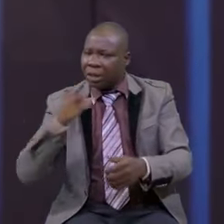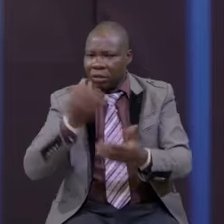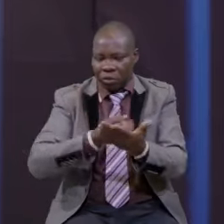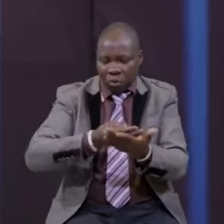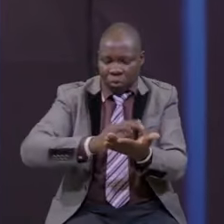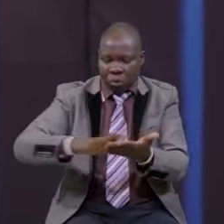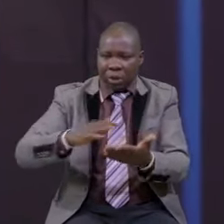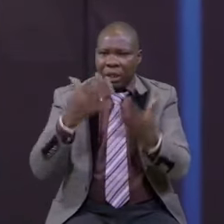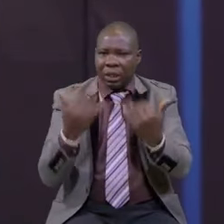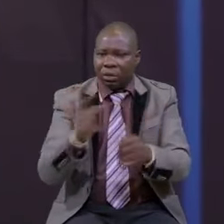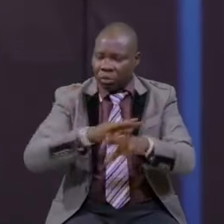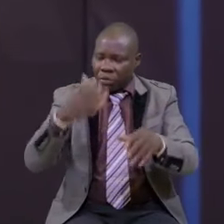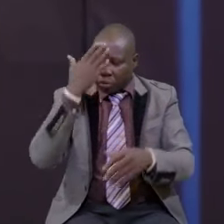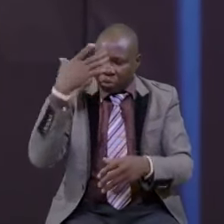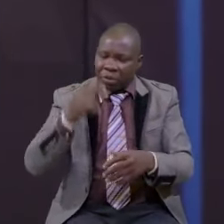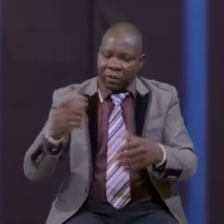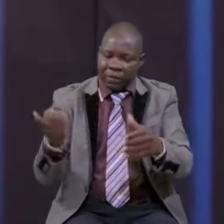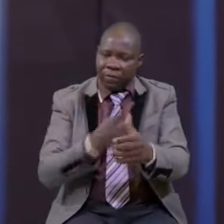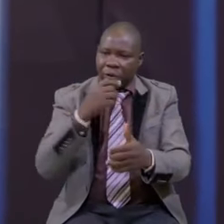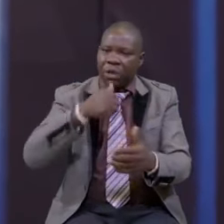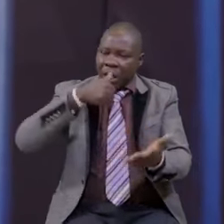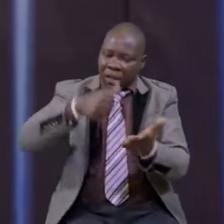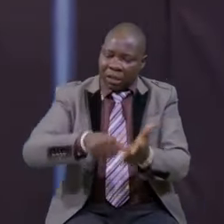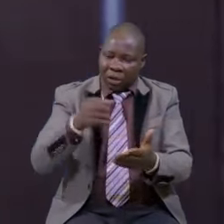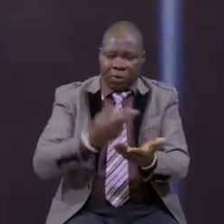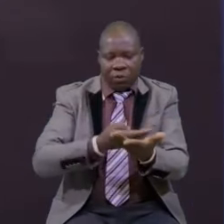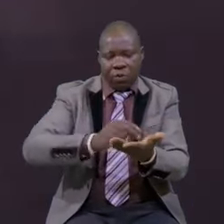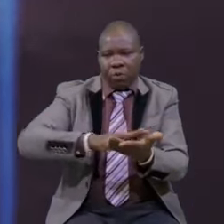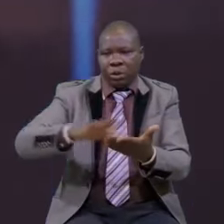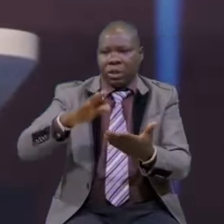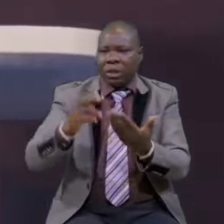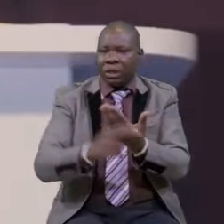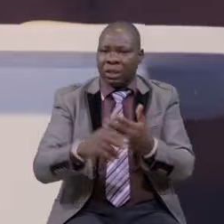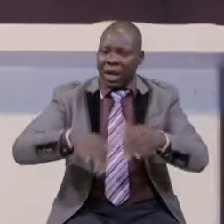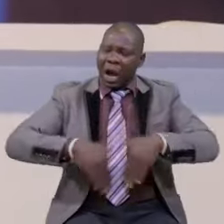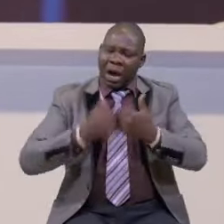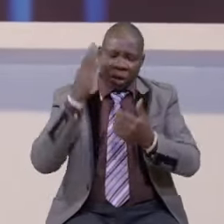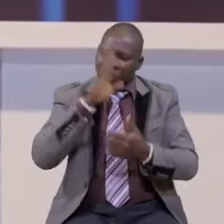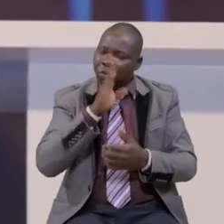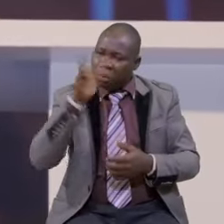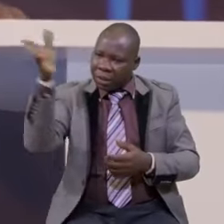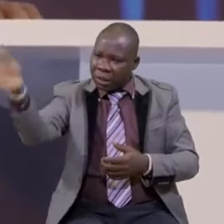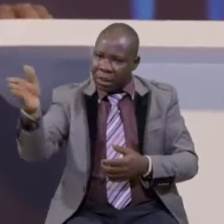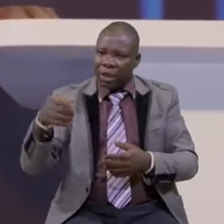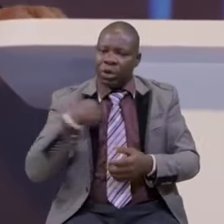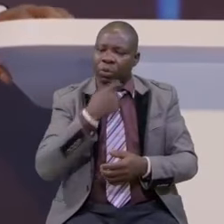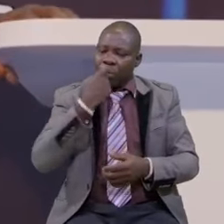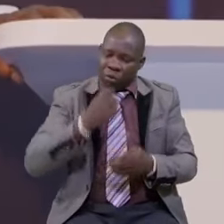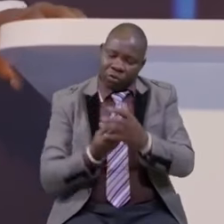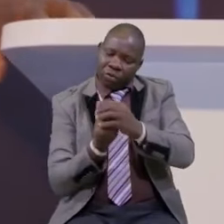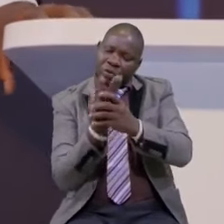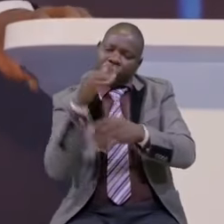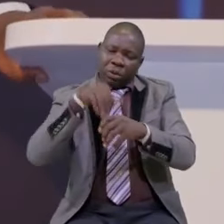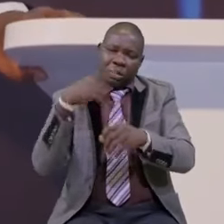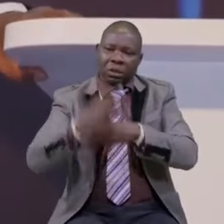the first alphabet of holiness. How are you going to be there? We must grow in the Lord. So the anointing we're talking